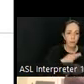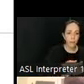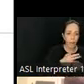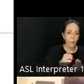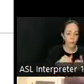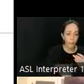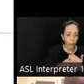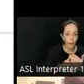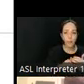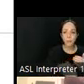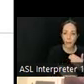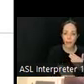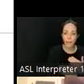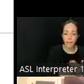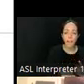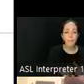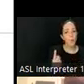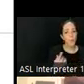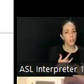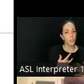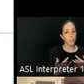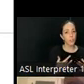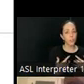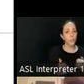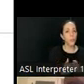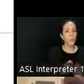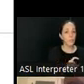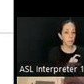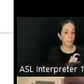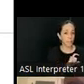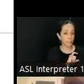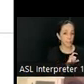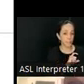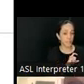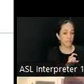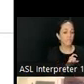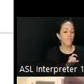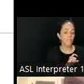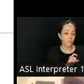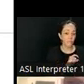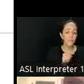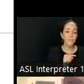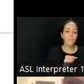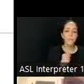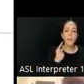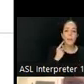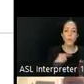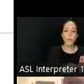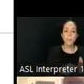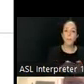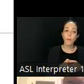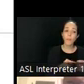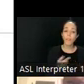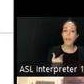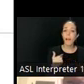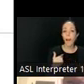one of the things that I'm very concerned about with police officers, actually, is that they get a certain number of years